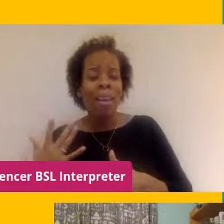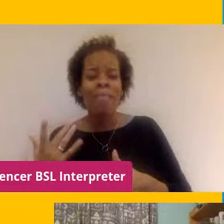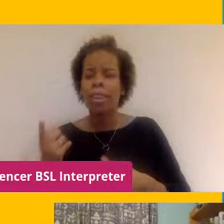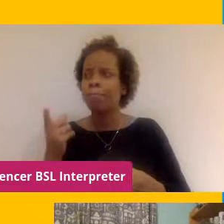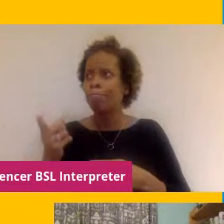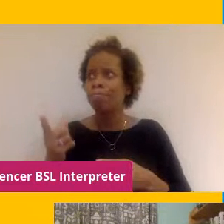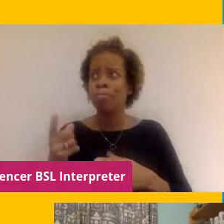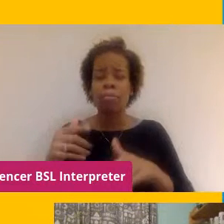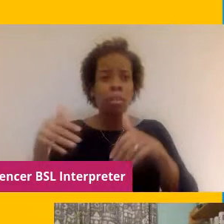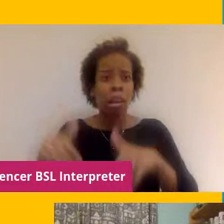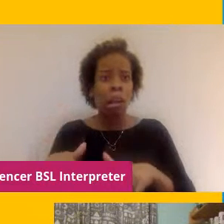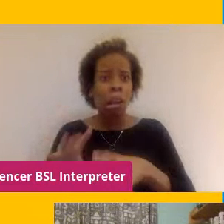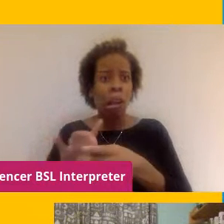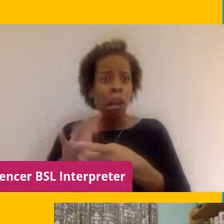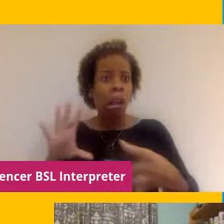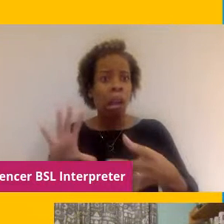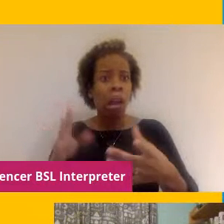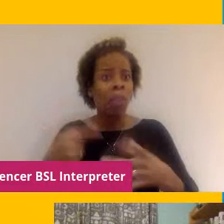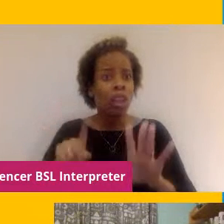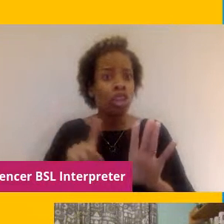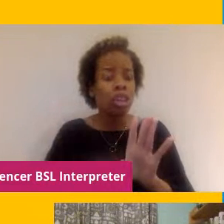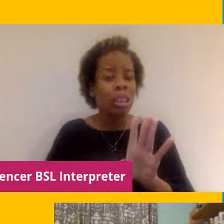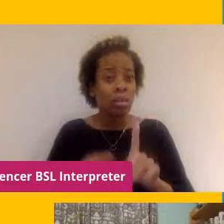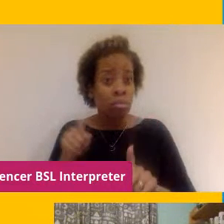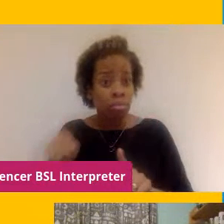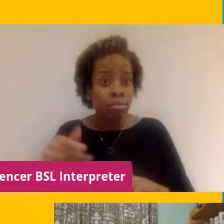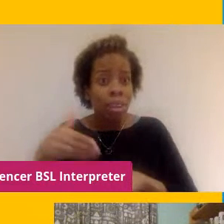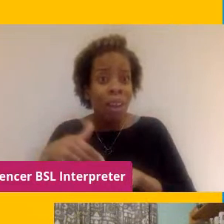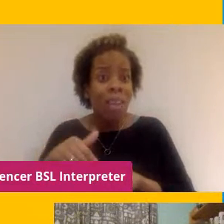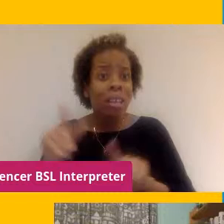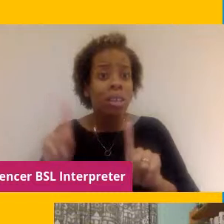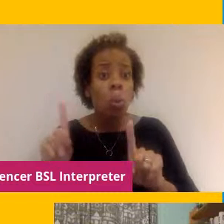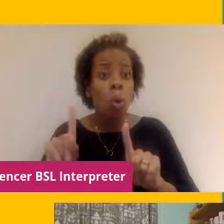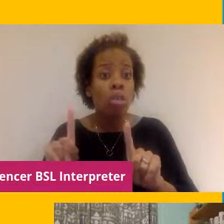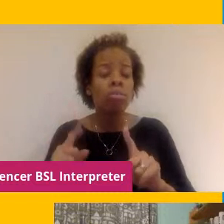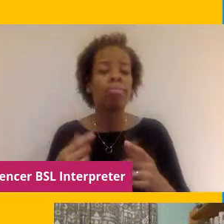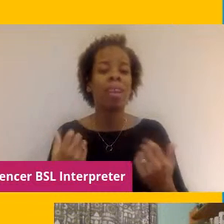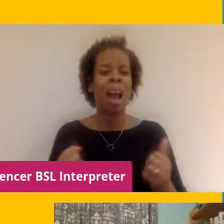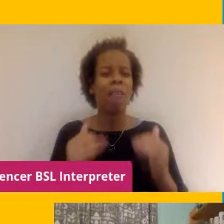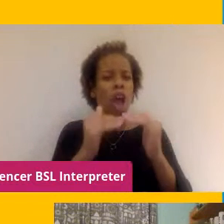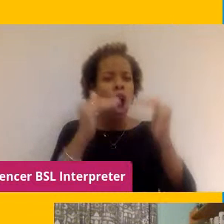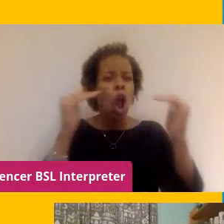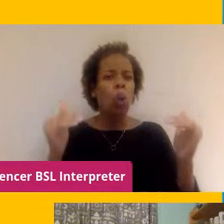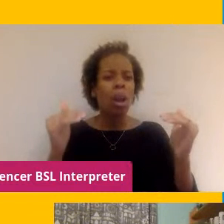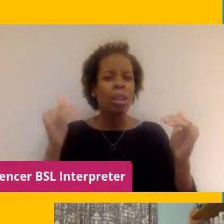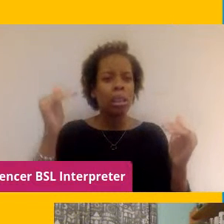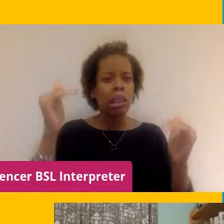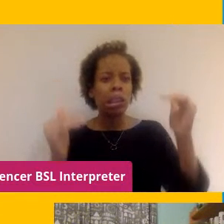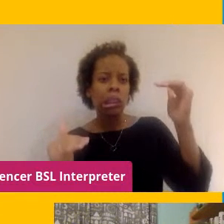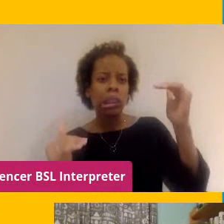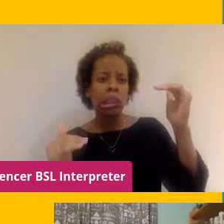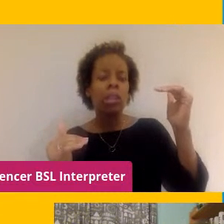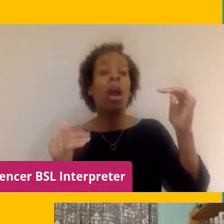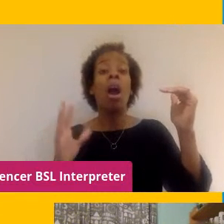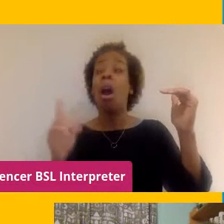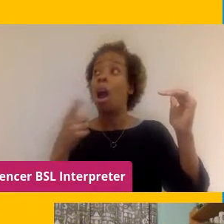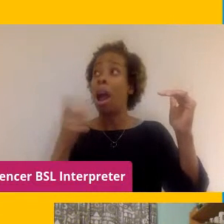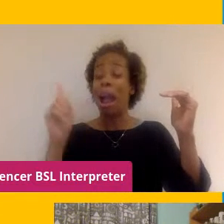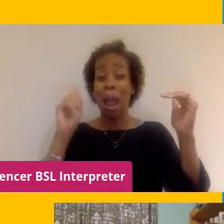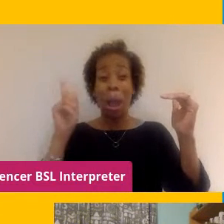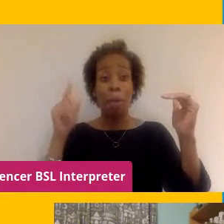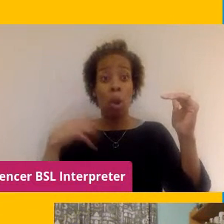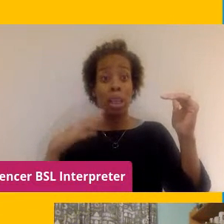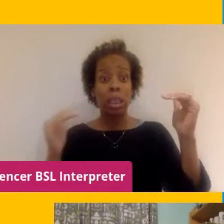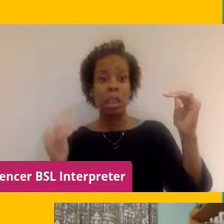of this year. You know, there's all sorts of equalities related ways that employers have to look at this that